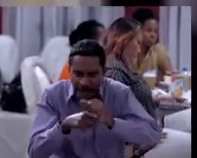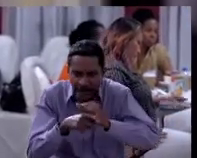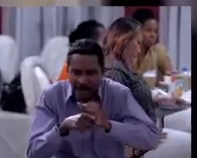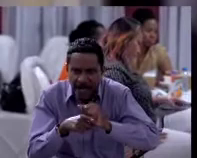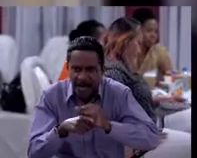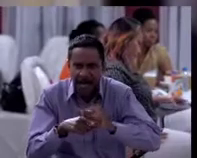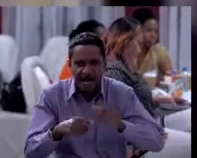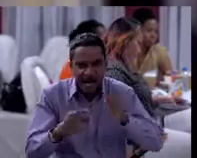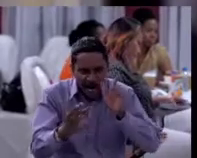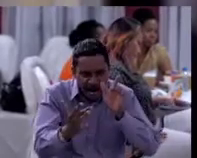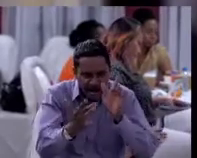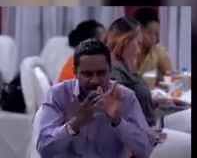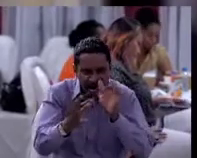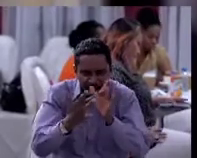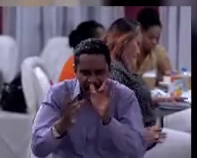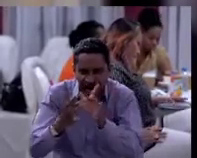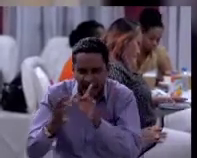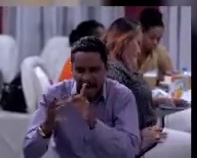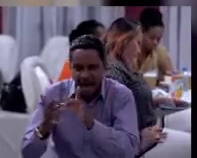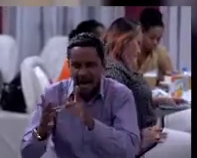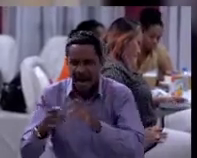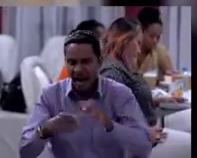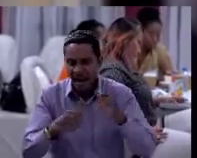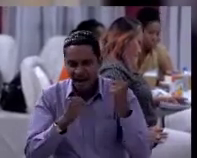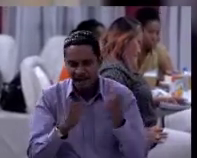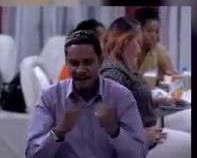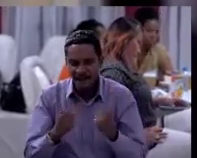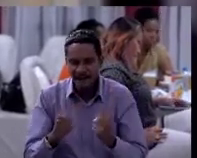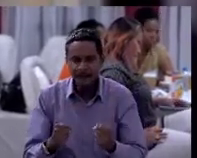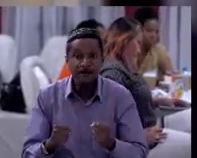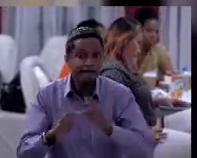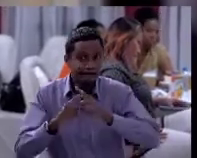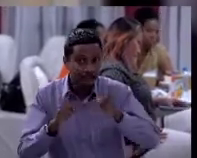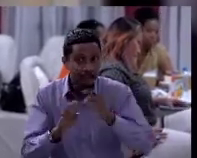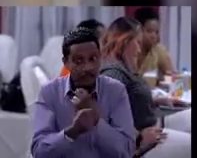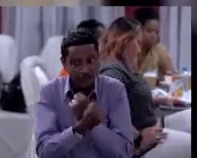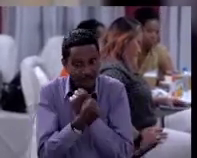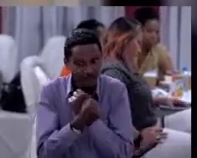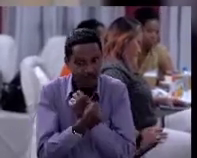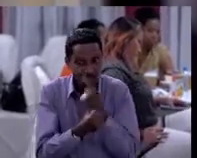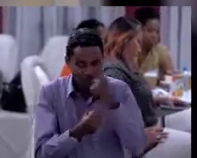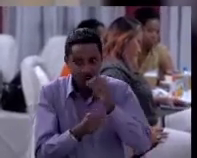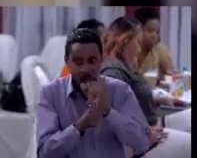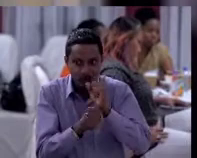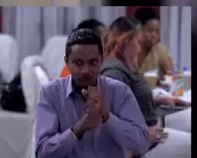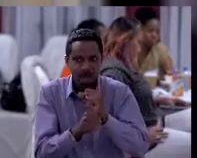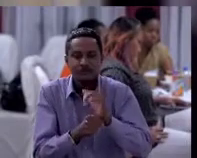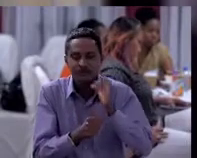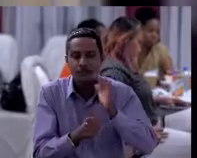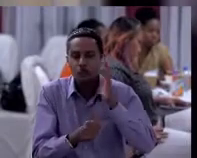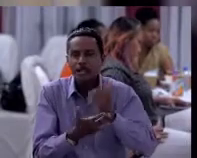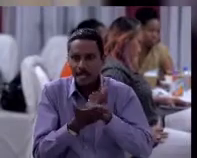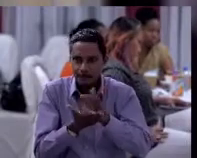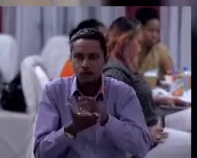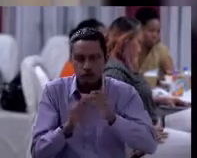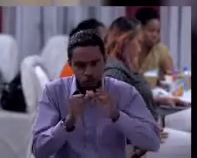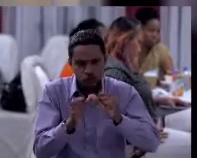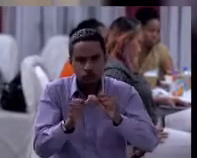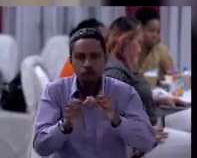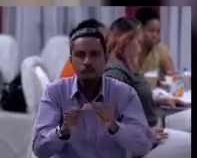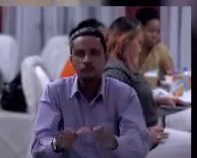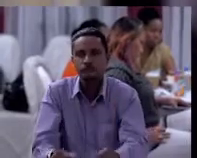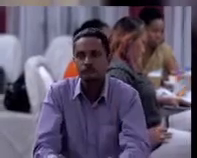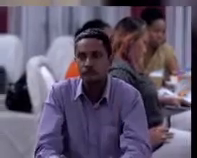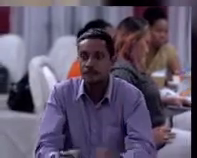academia, strengthening with practice, strengthening with networking. But it is the passion that will keep you going. In the